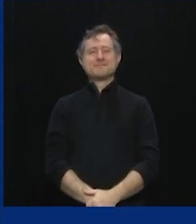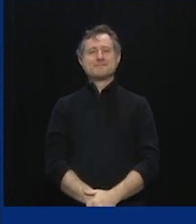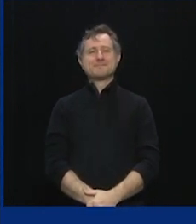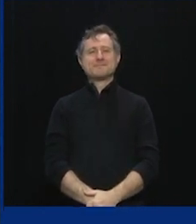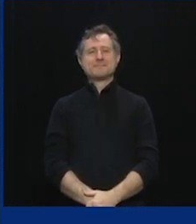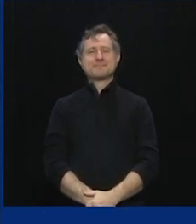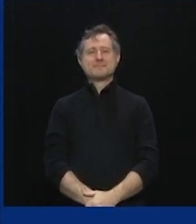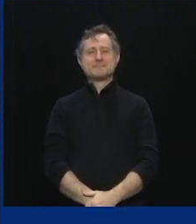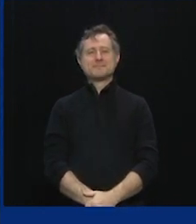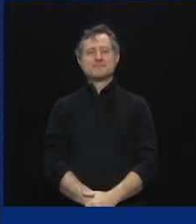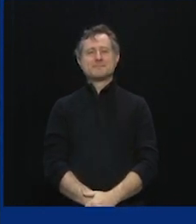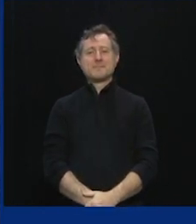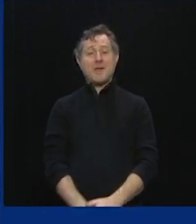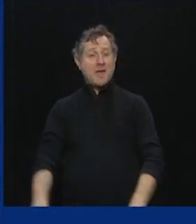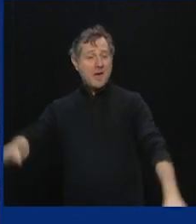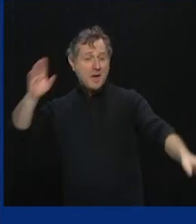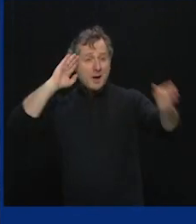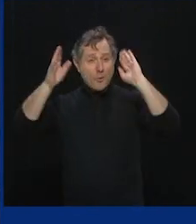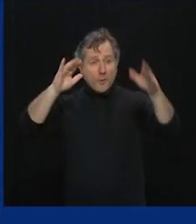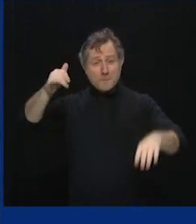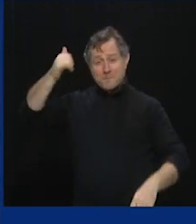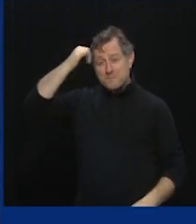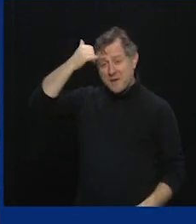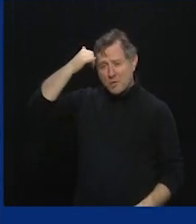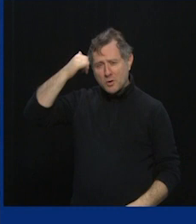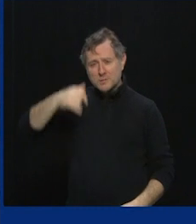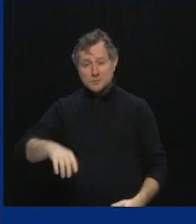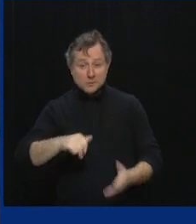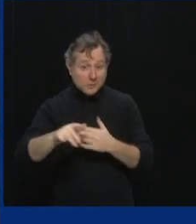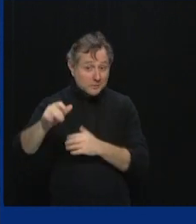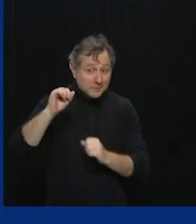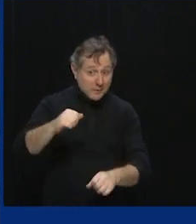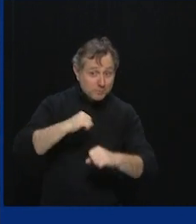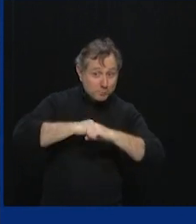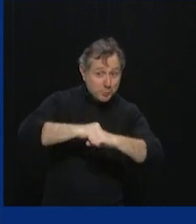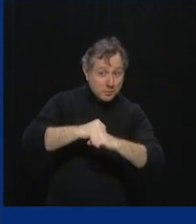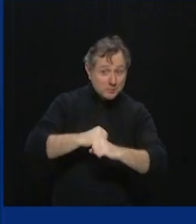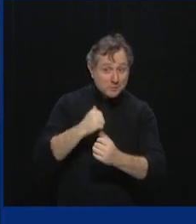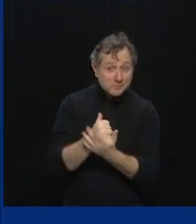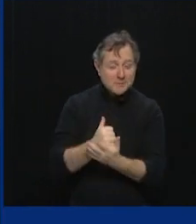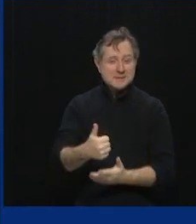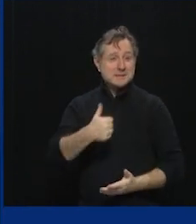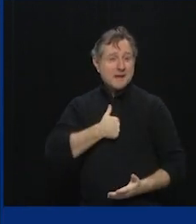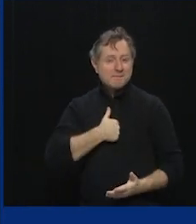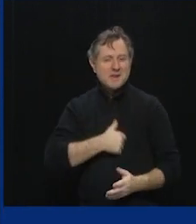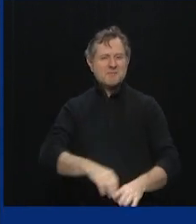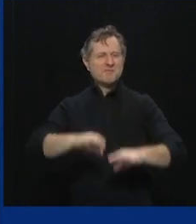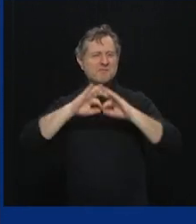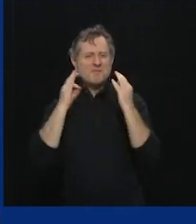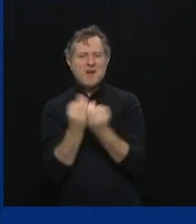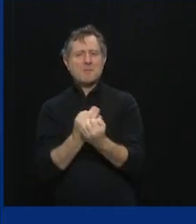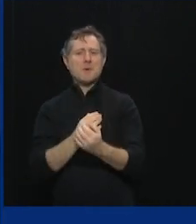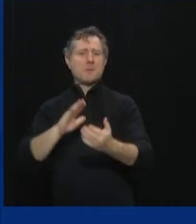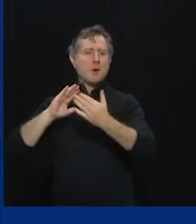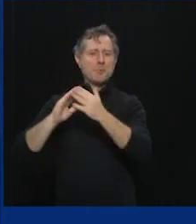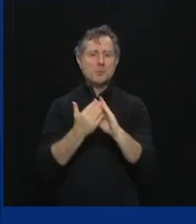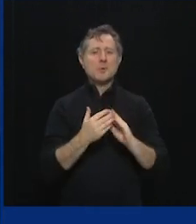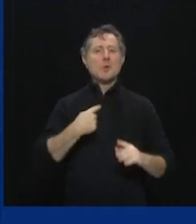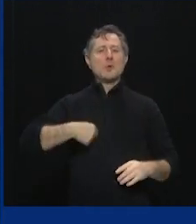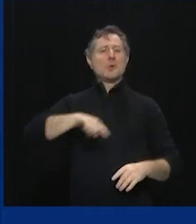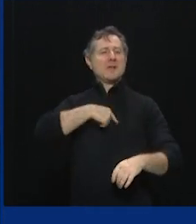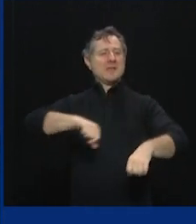Hey Buffalo, I need your help. We need to protect ourselves, our families, and our community so we can be